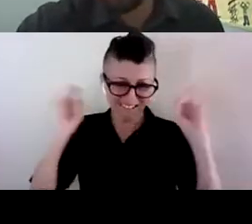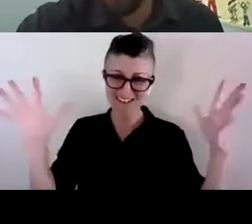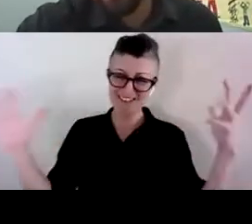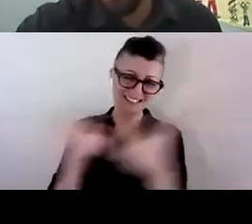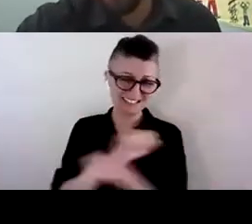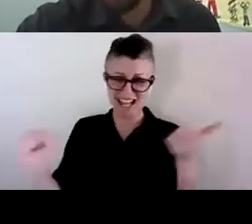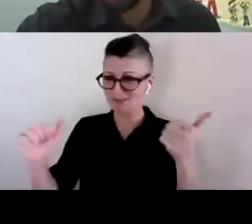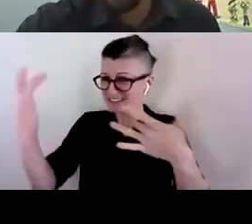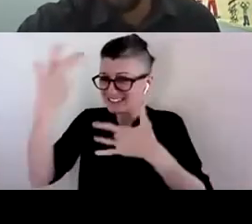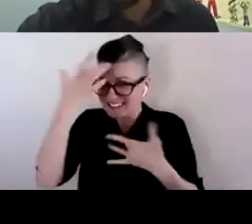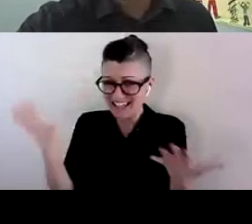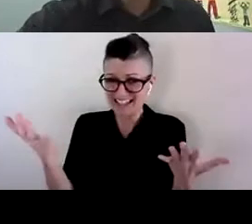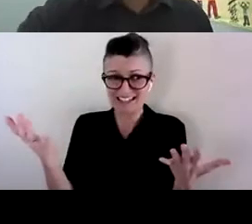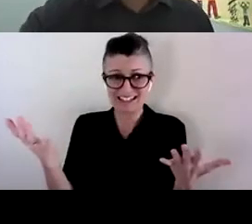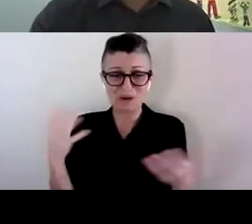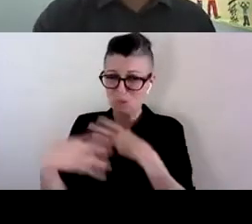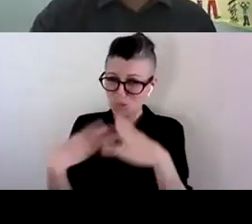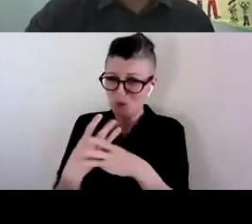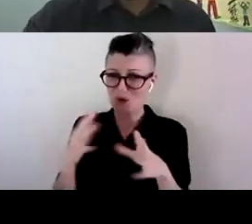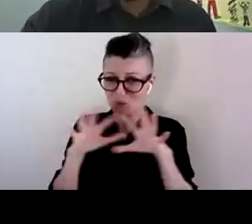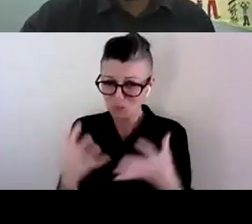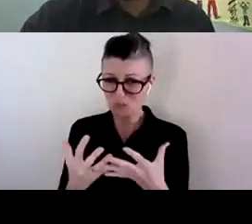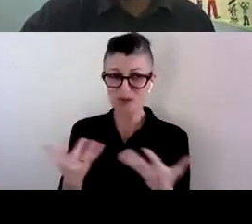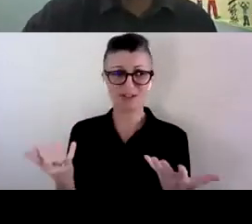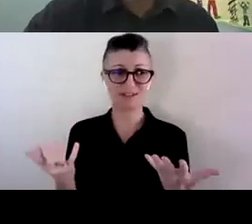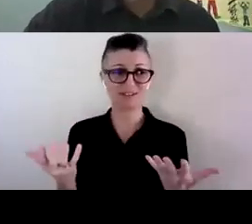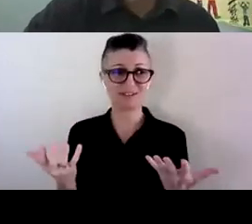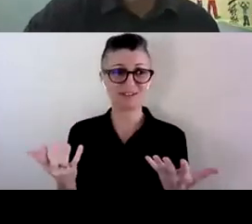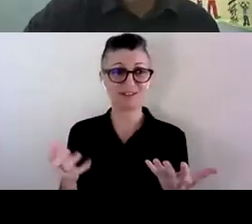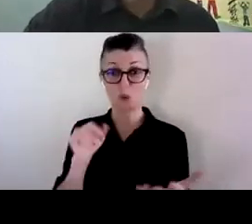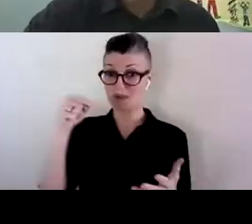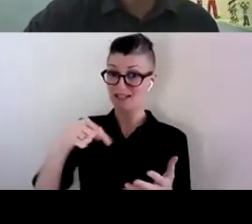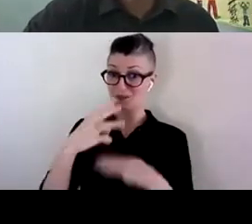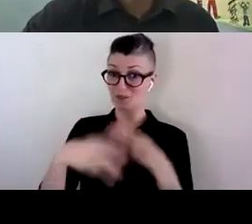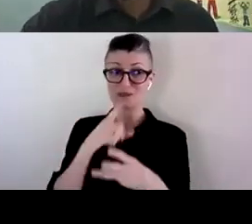world. So what are the damages of this sick world?